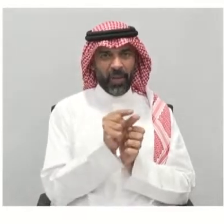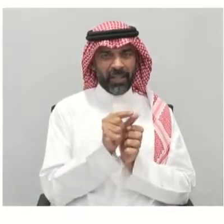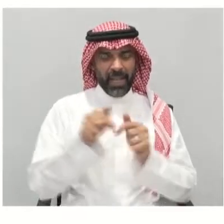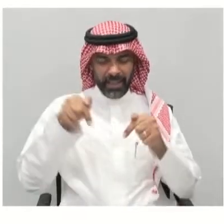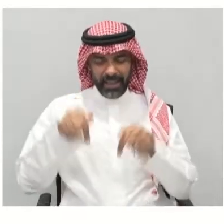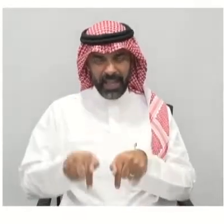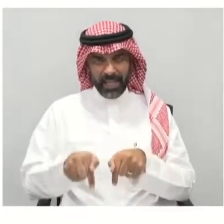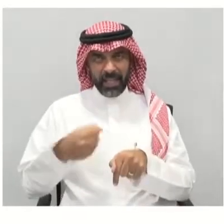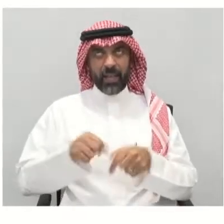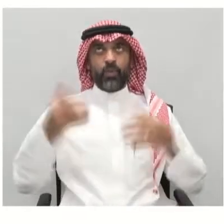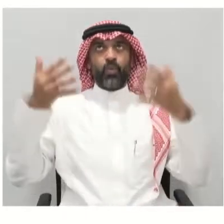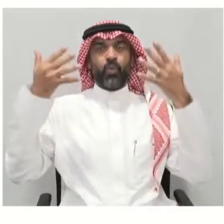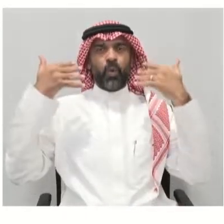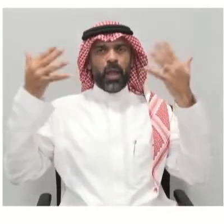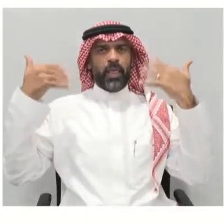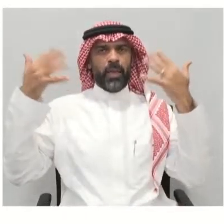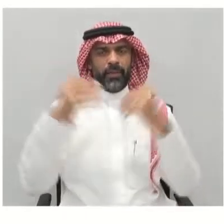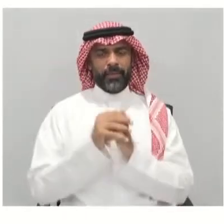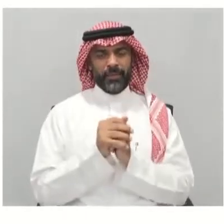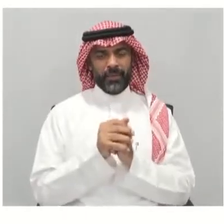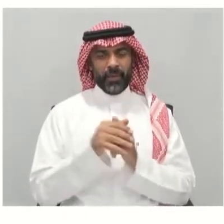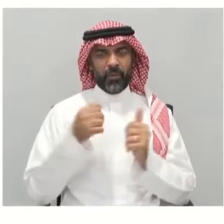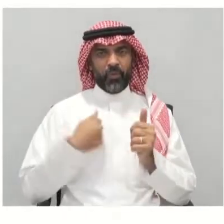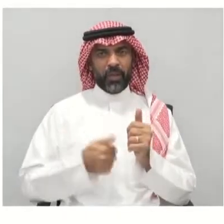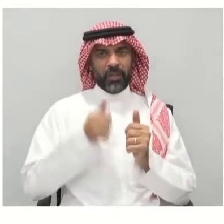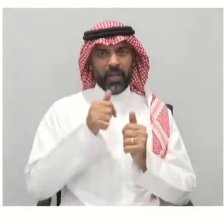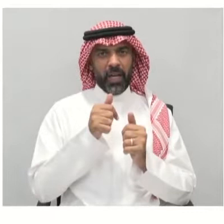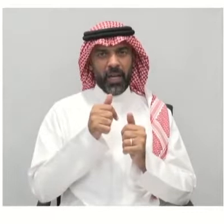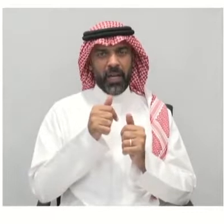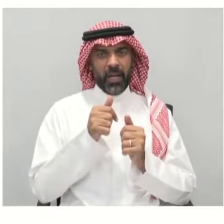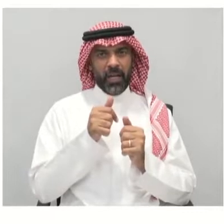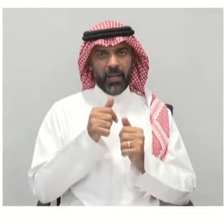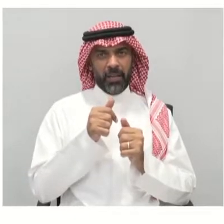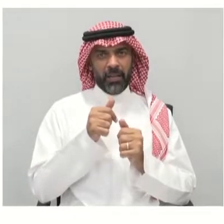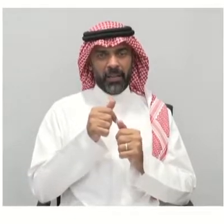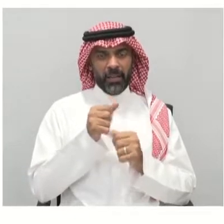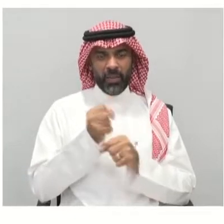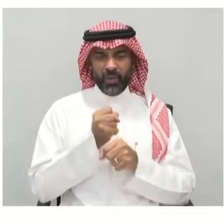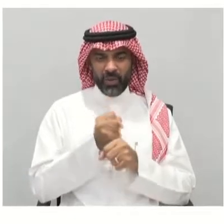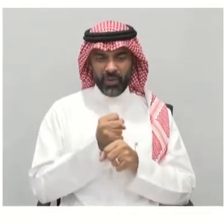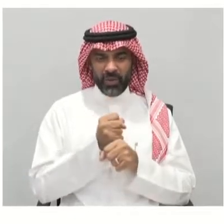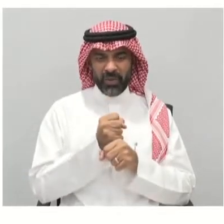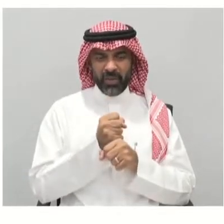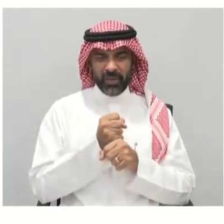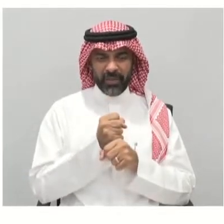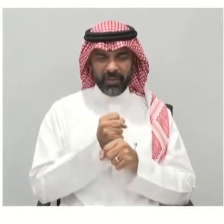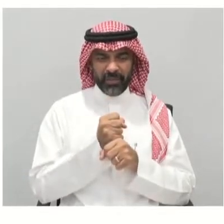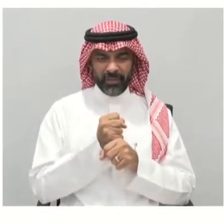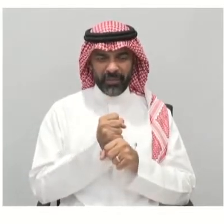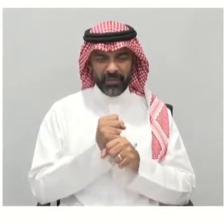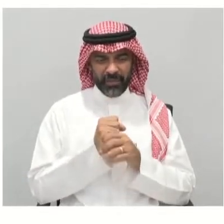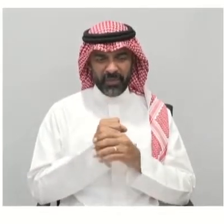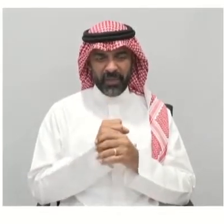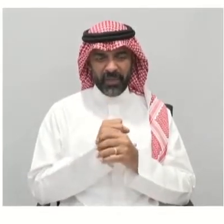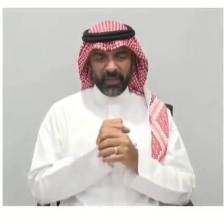days and weather. We will use different ways. We will use the language in different ways,